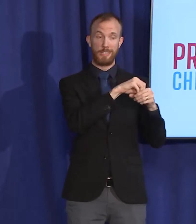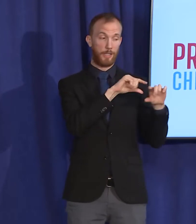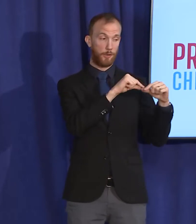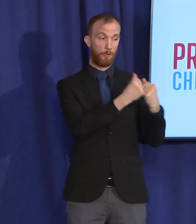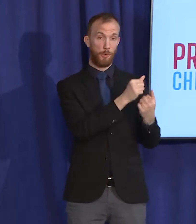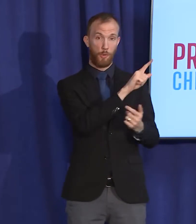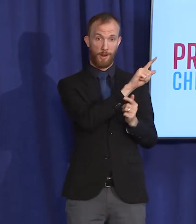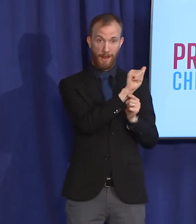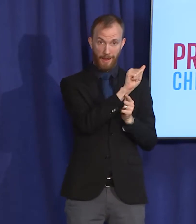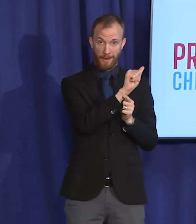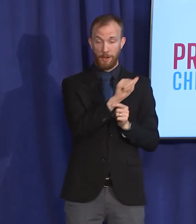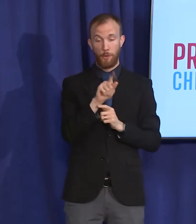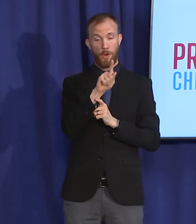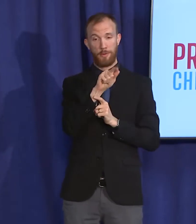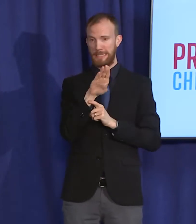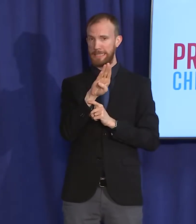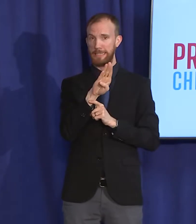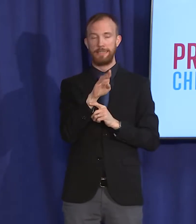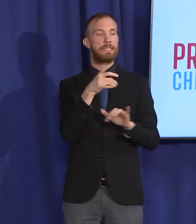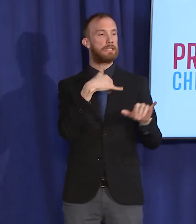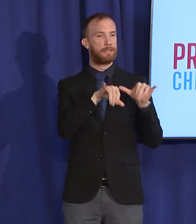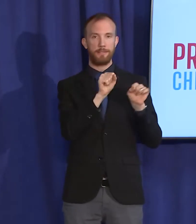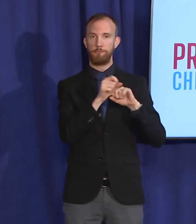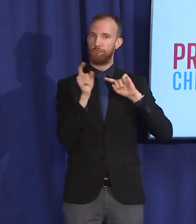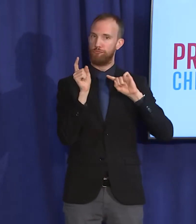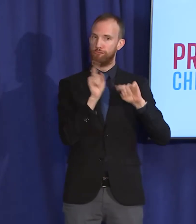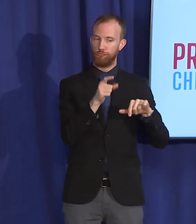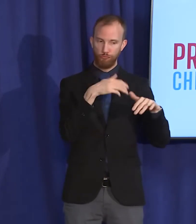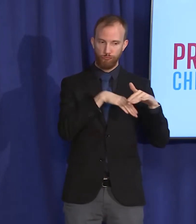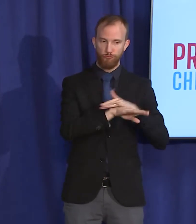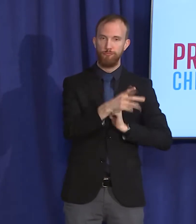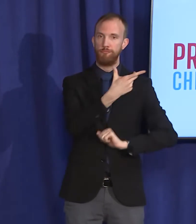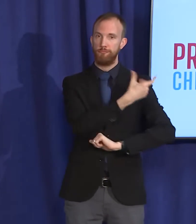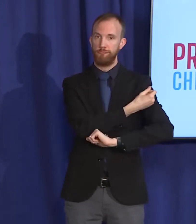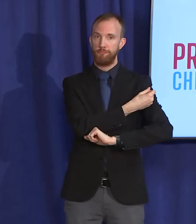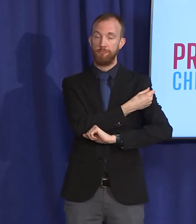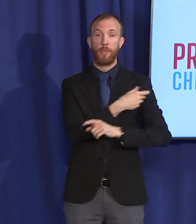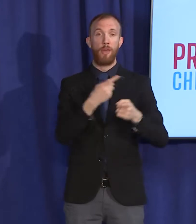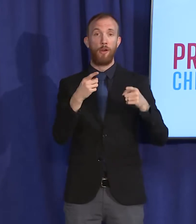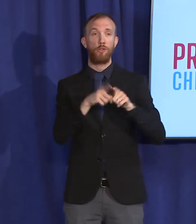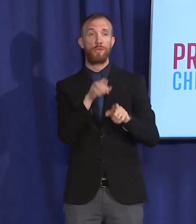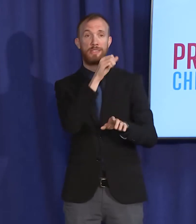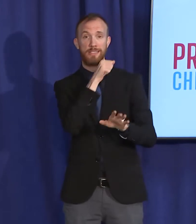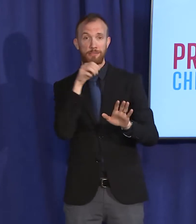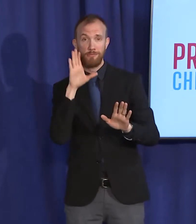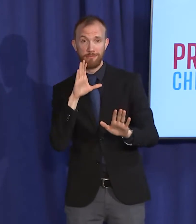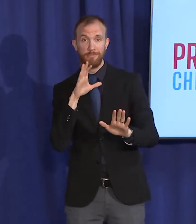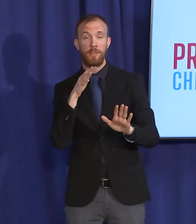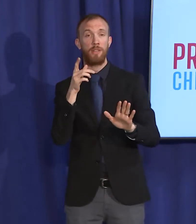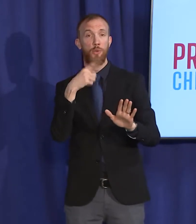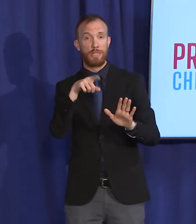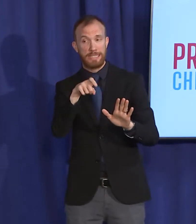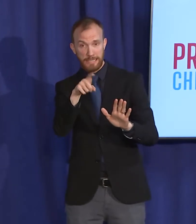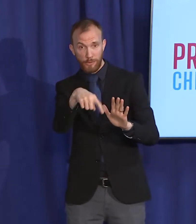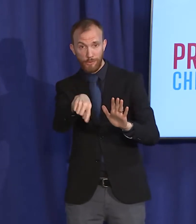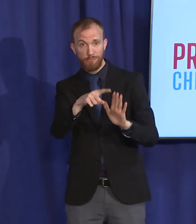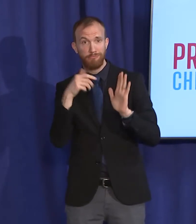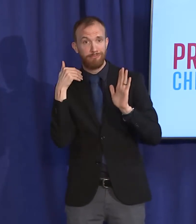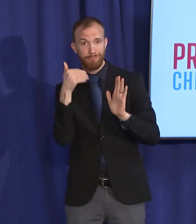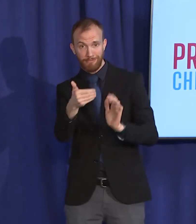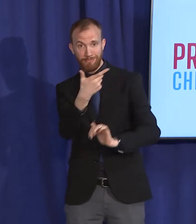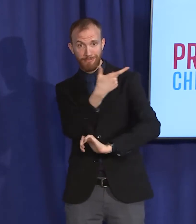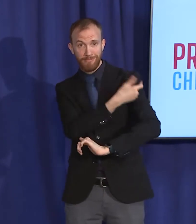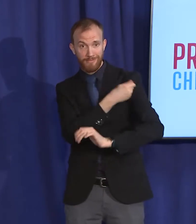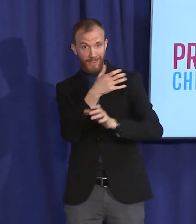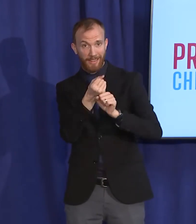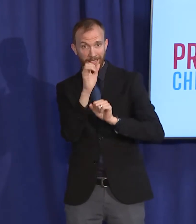1B. And I want to particularly give a shout out to our seniors. We need to get you vaccinated, but more